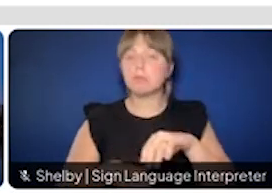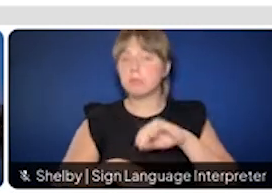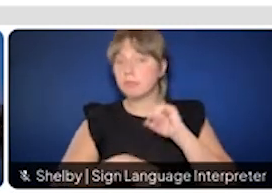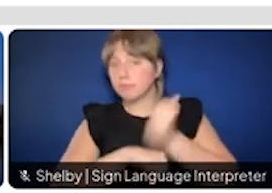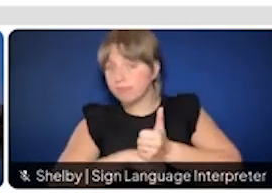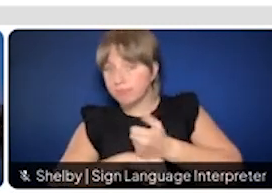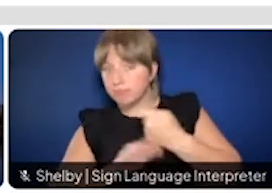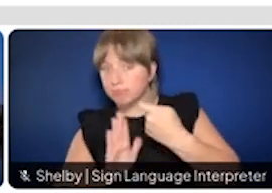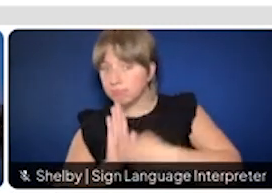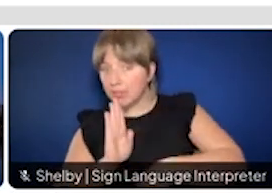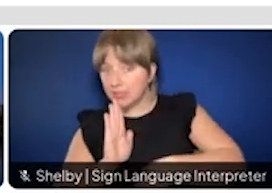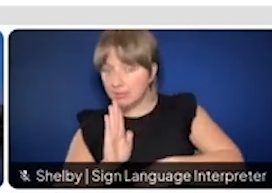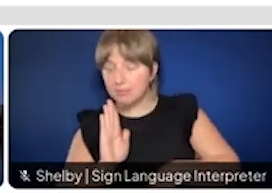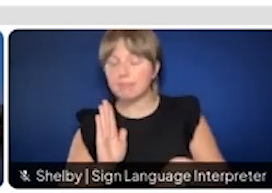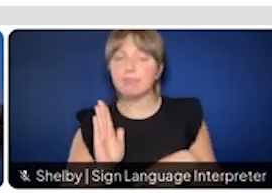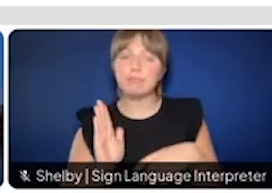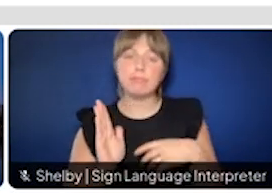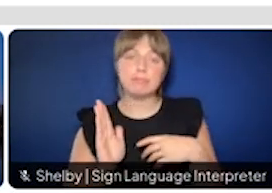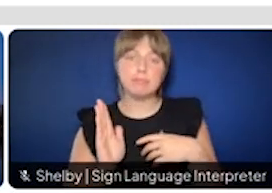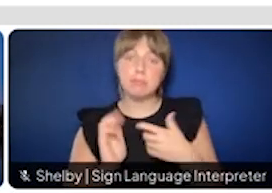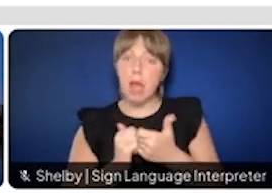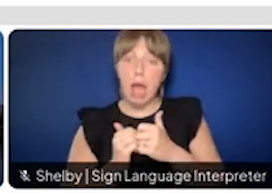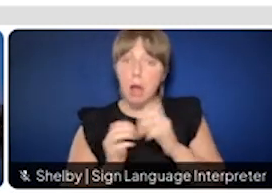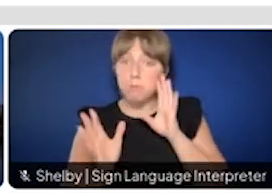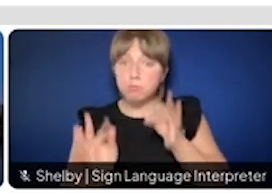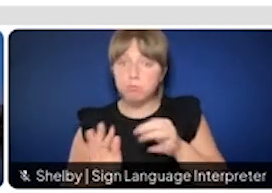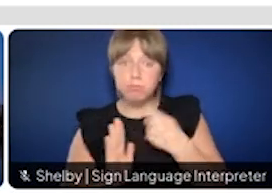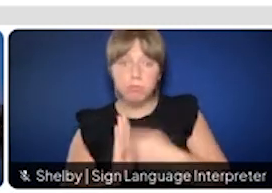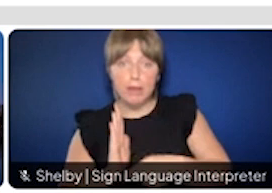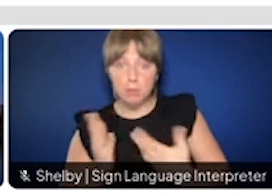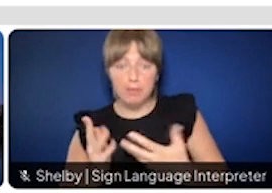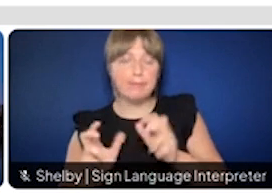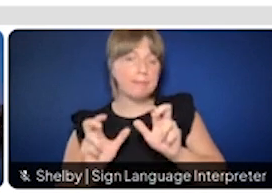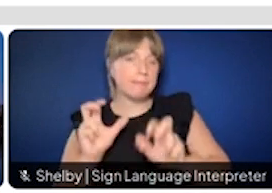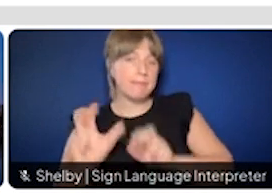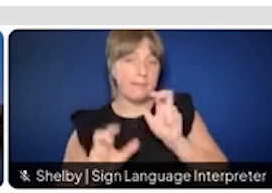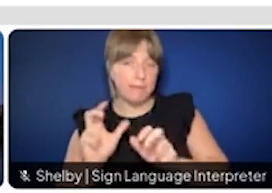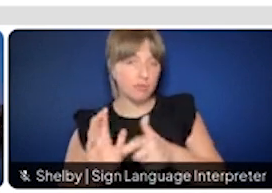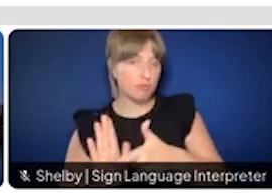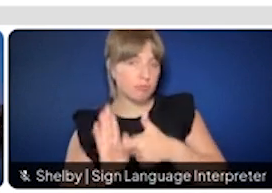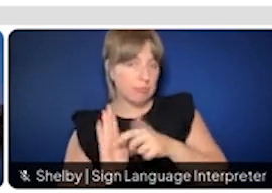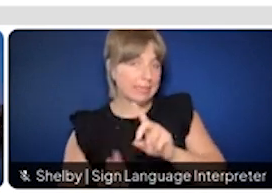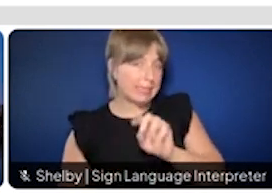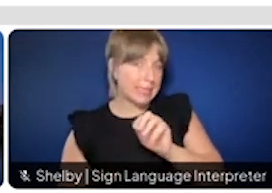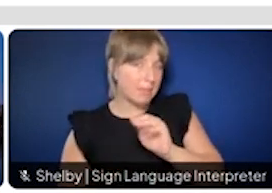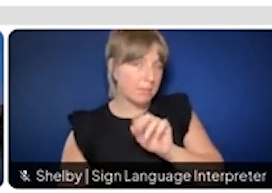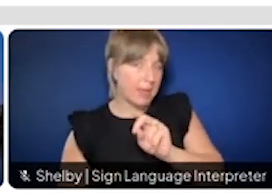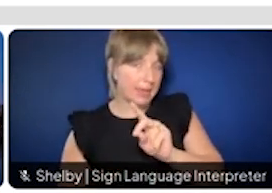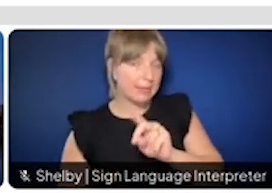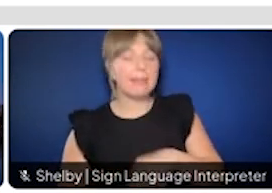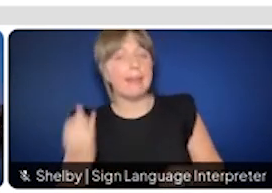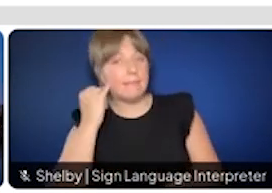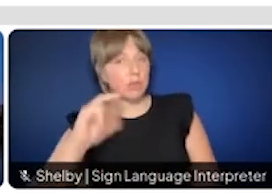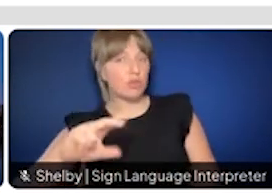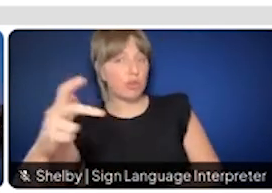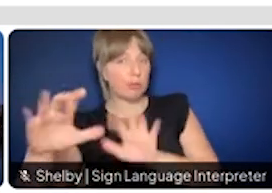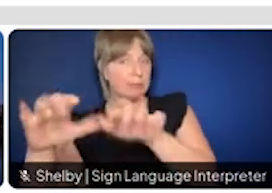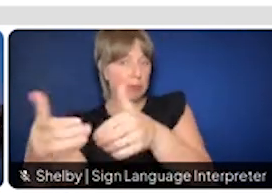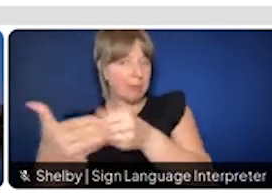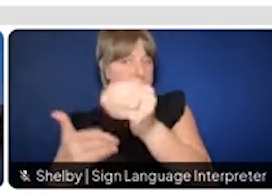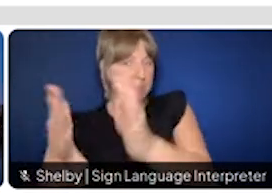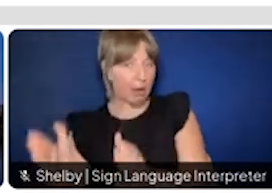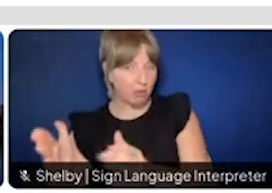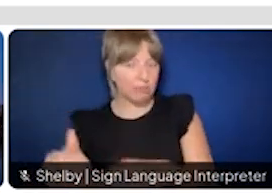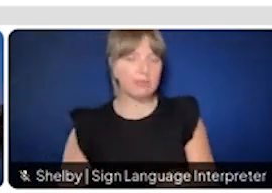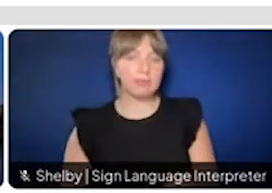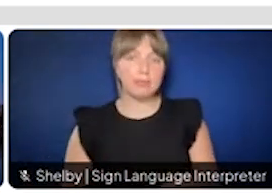So some factors that will go into determining price include investor demand, if it's a third-party buyer, the price of the last primary round, depending